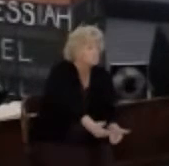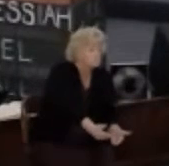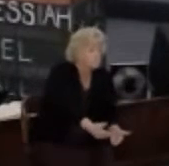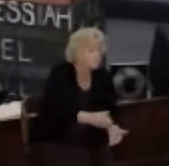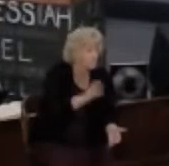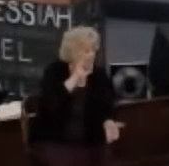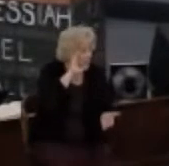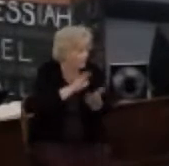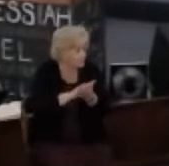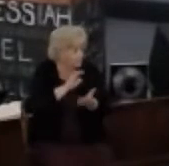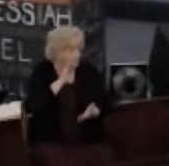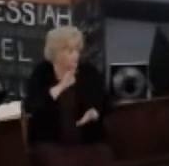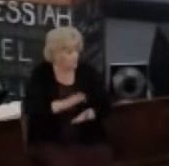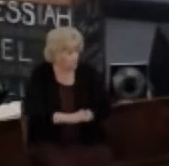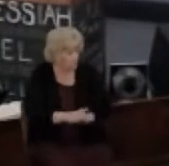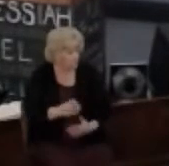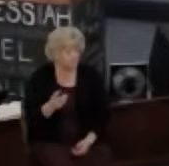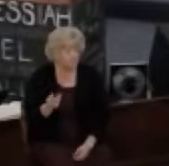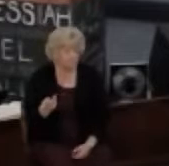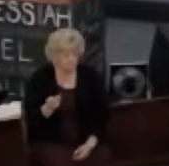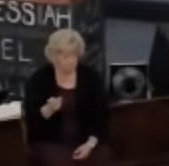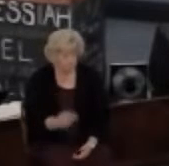Husbands and wives,